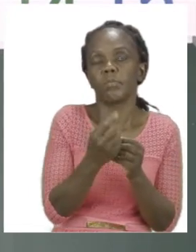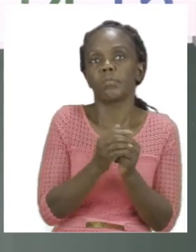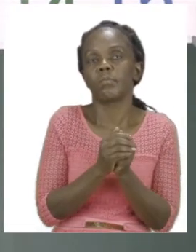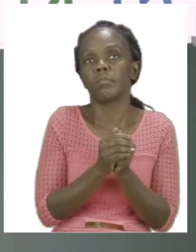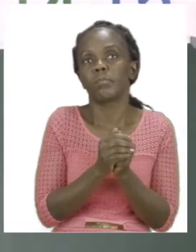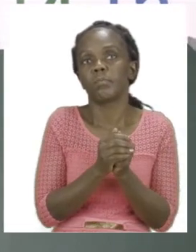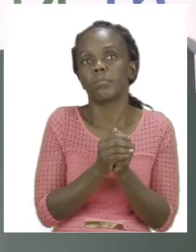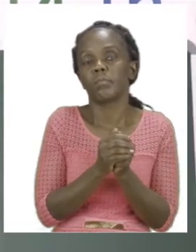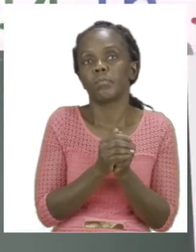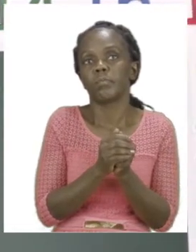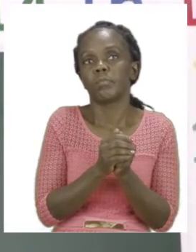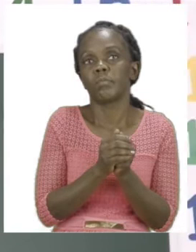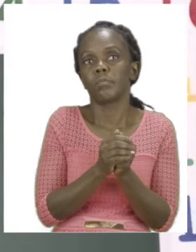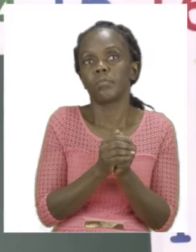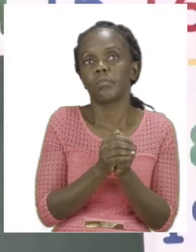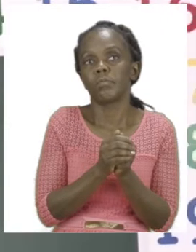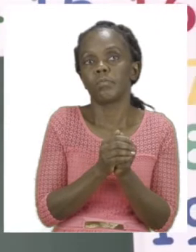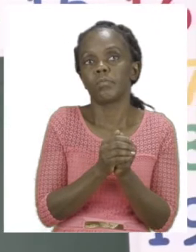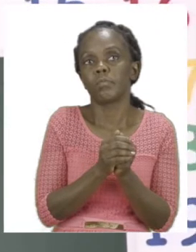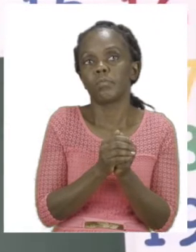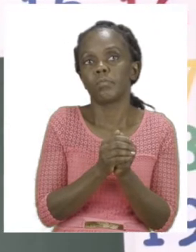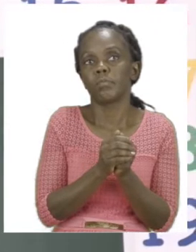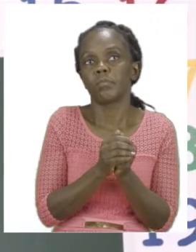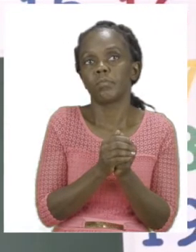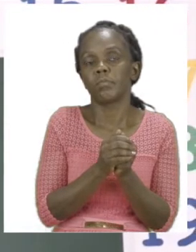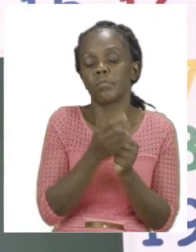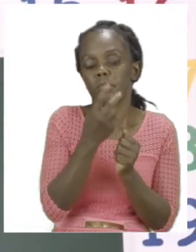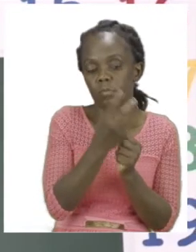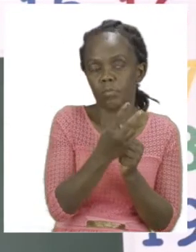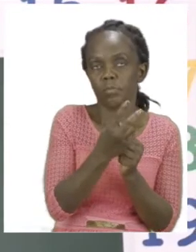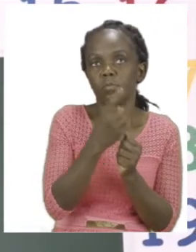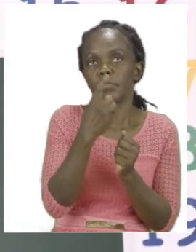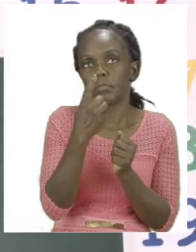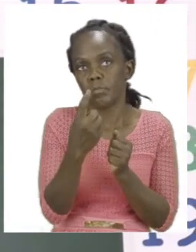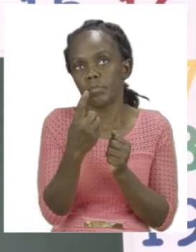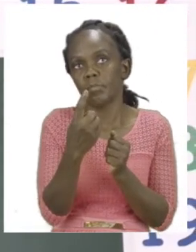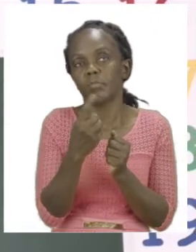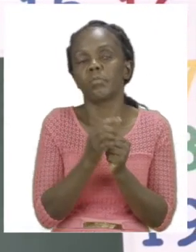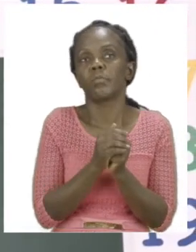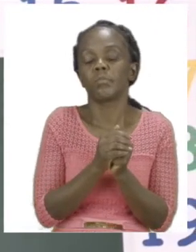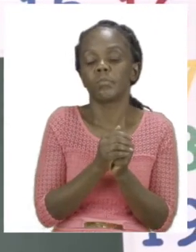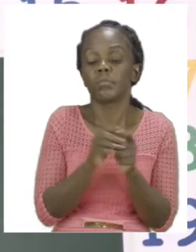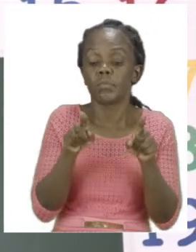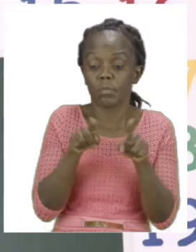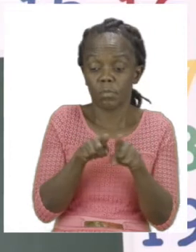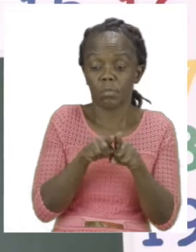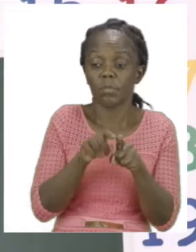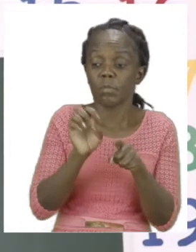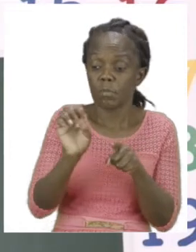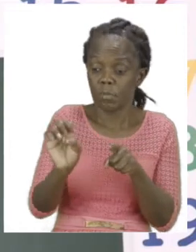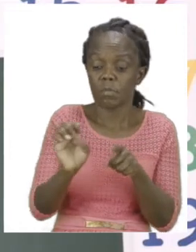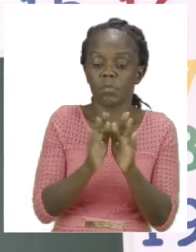1. So far our pattern is saying 2, 1.